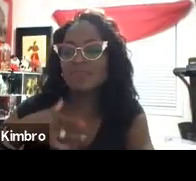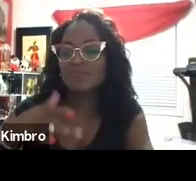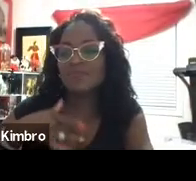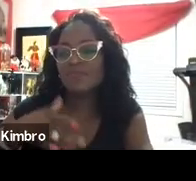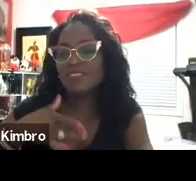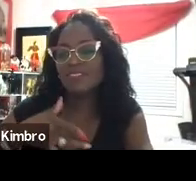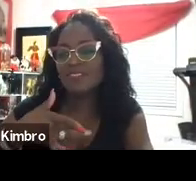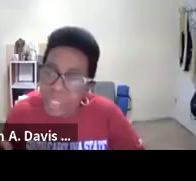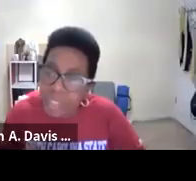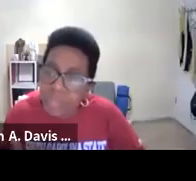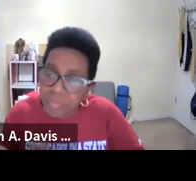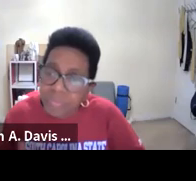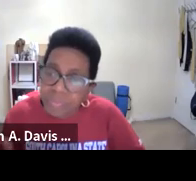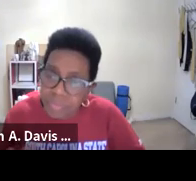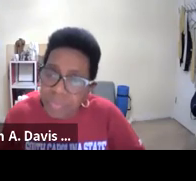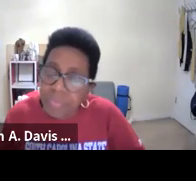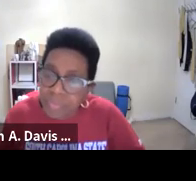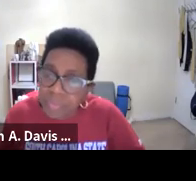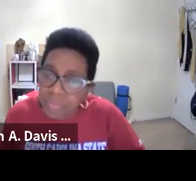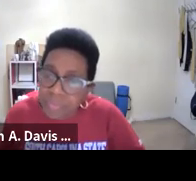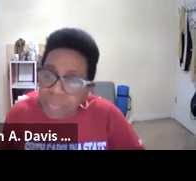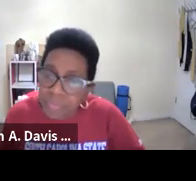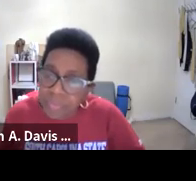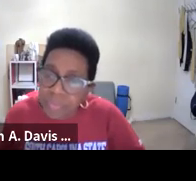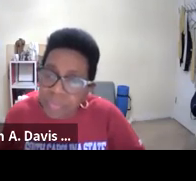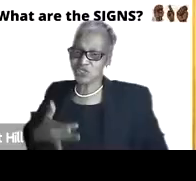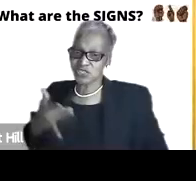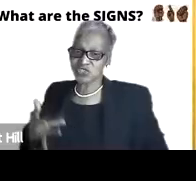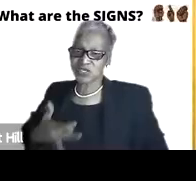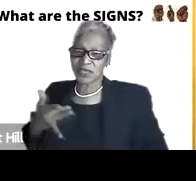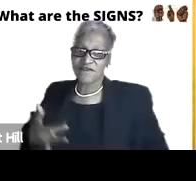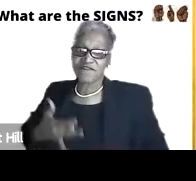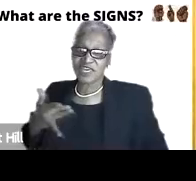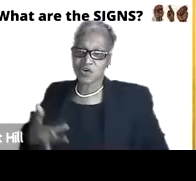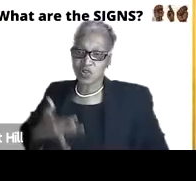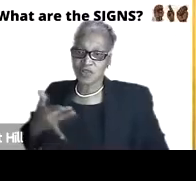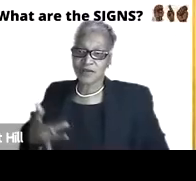feel. Feeling. This is the area of emotions.